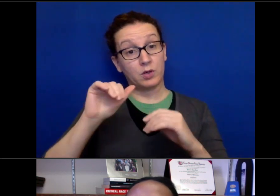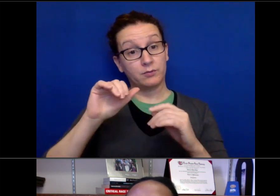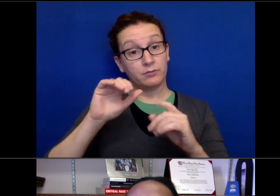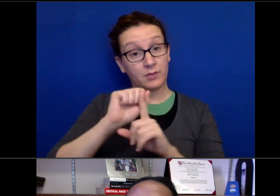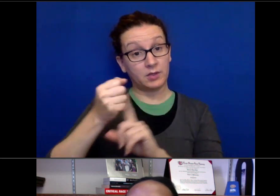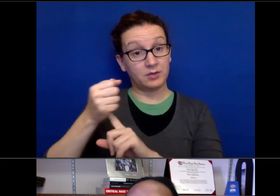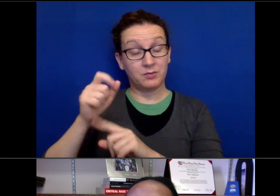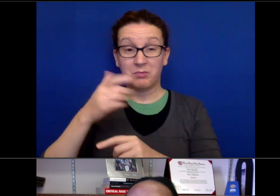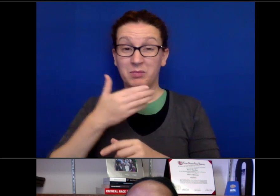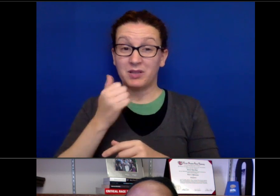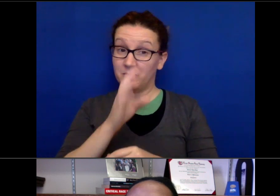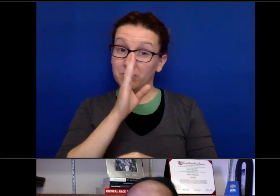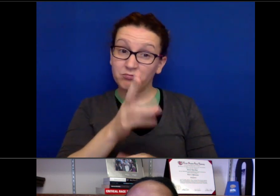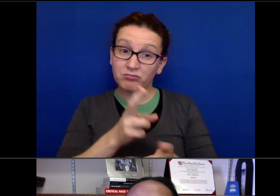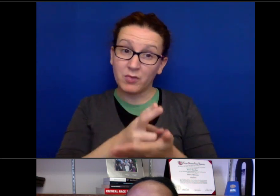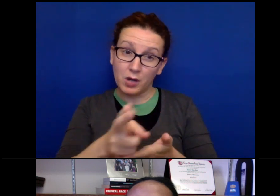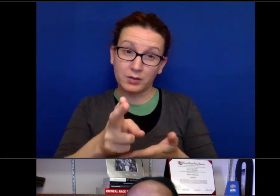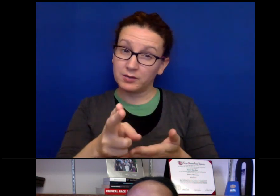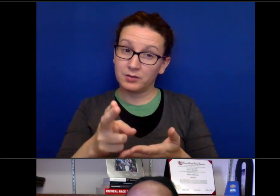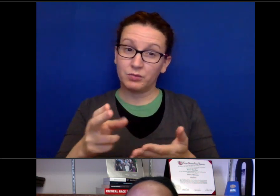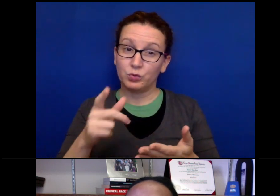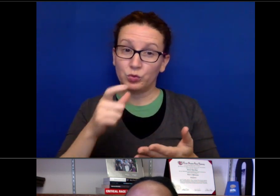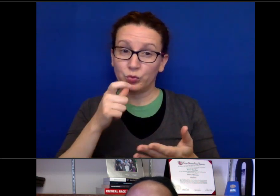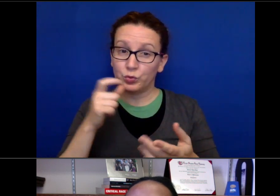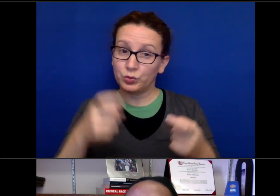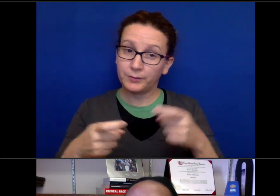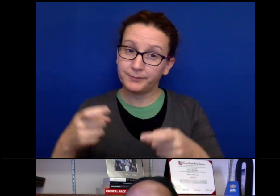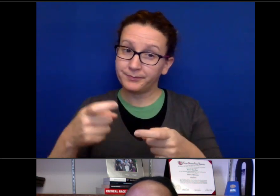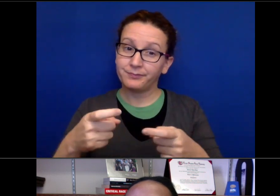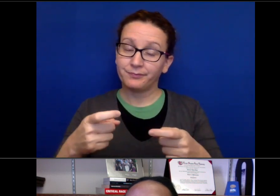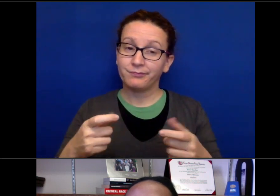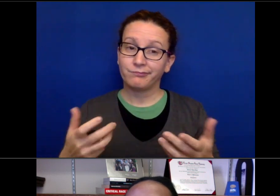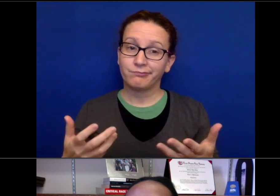be upfront about it, to be completely transparent about it. And I